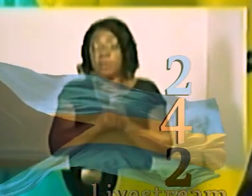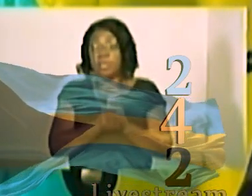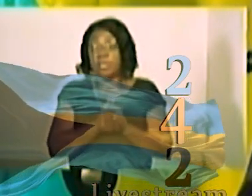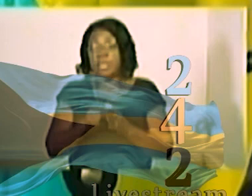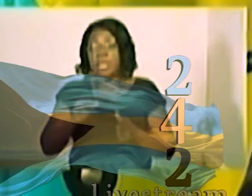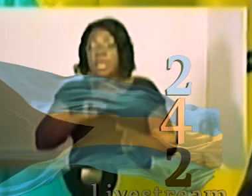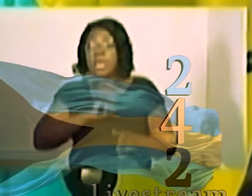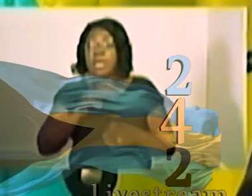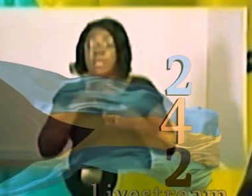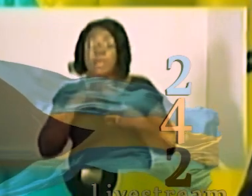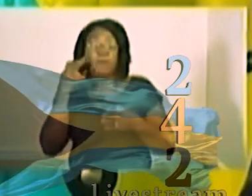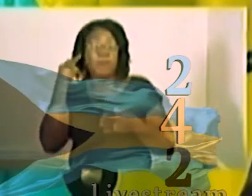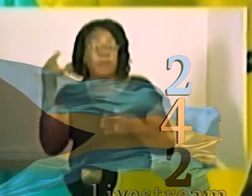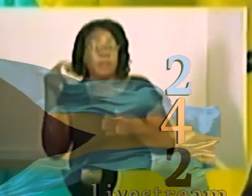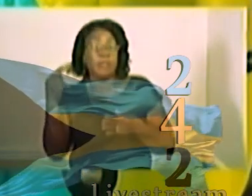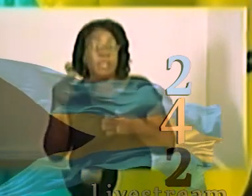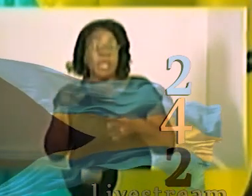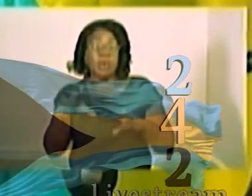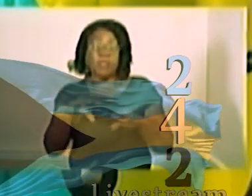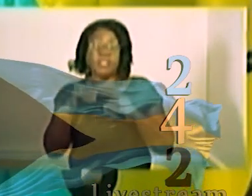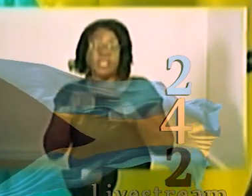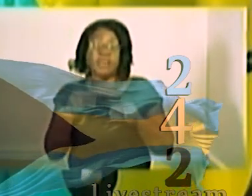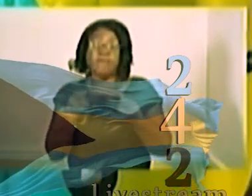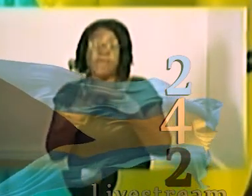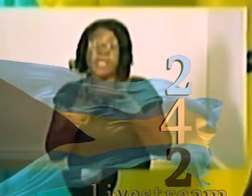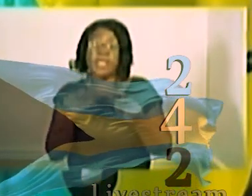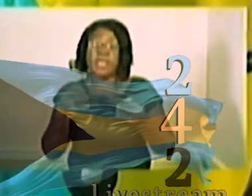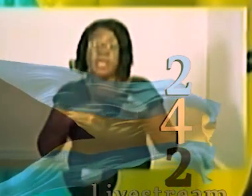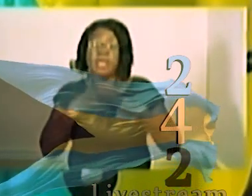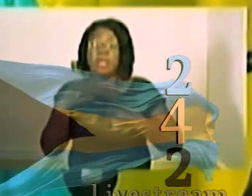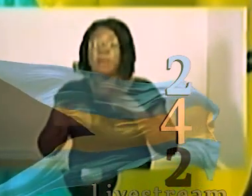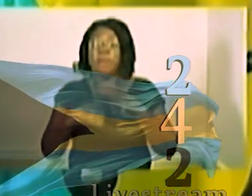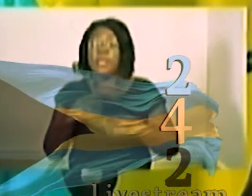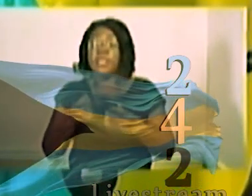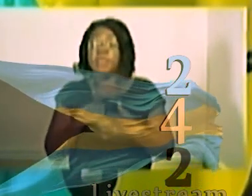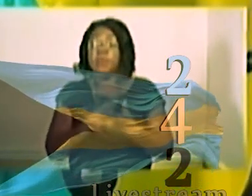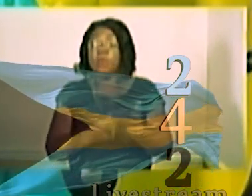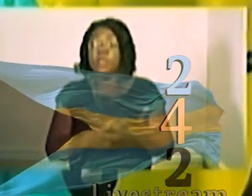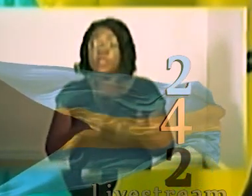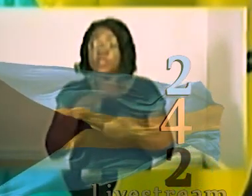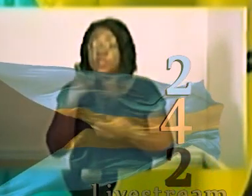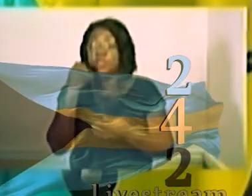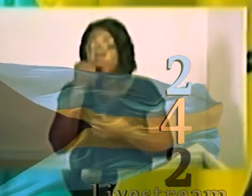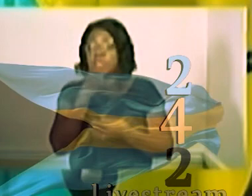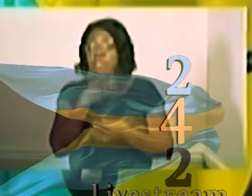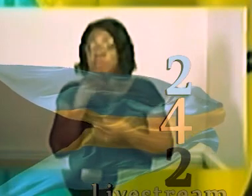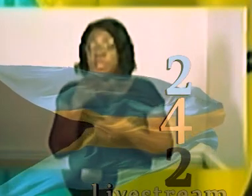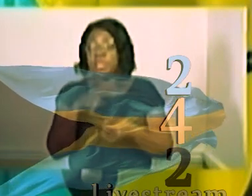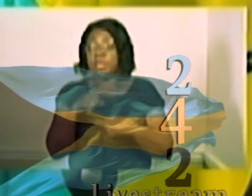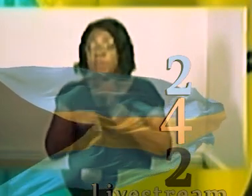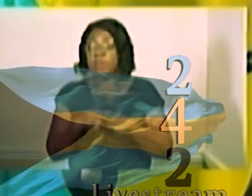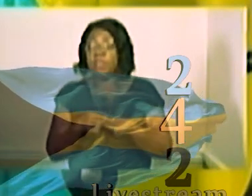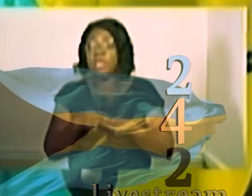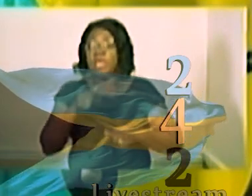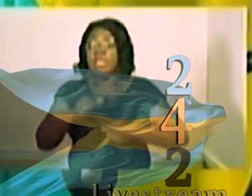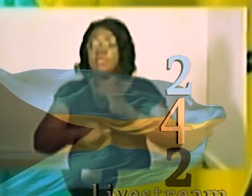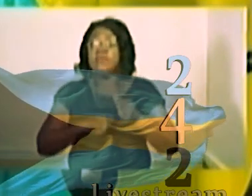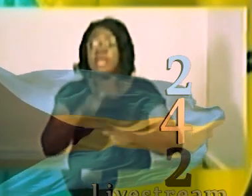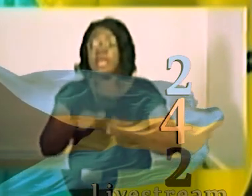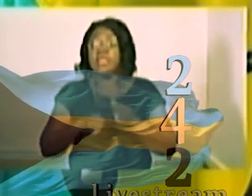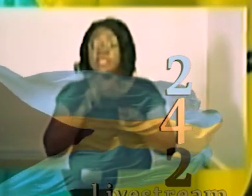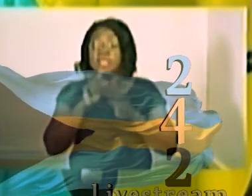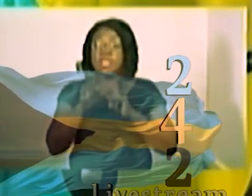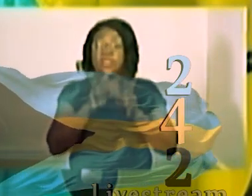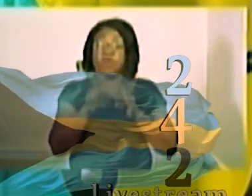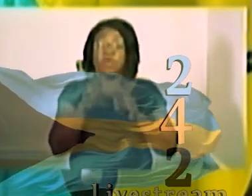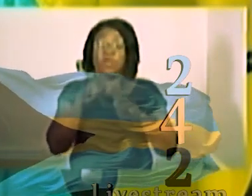have heard and received numerous complaints of what you speak of, and I am in active discussion with my Attorney General